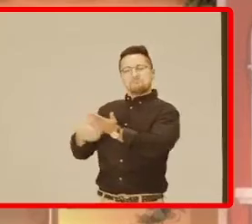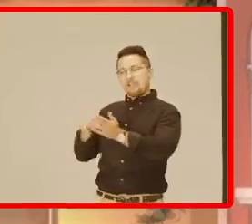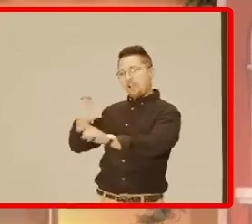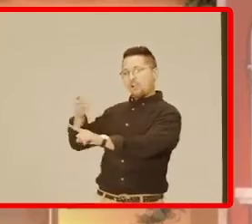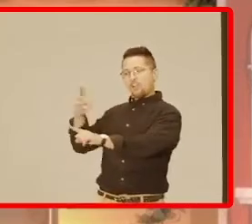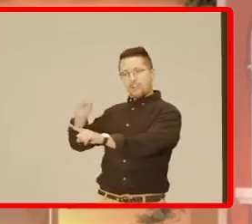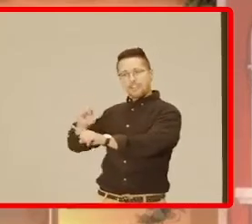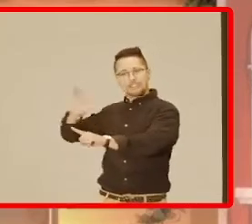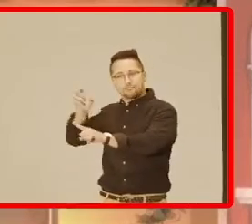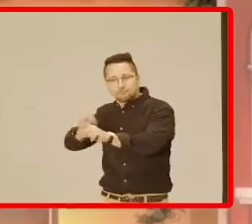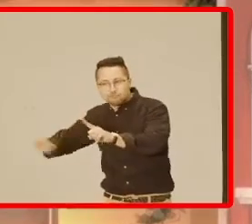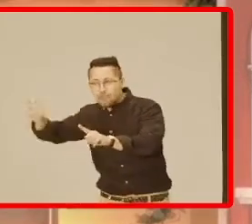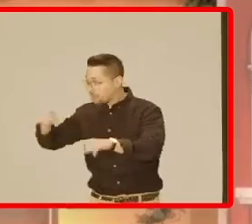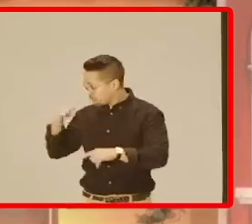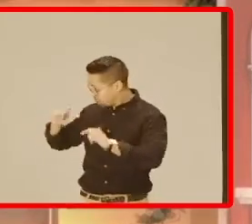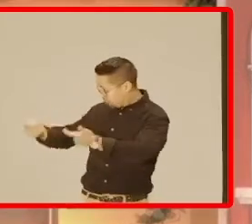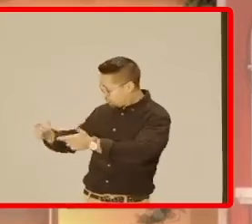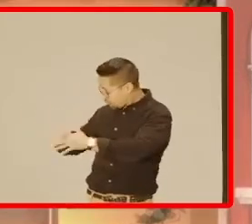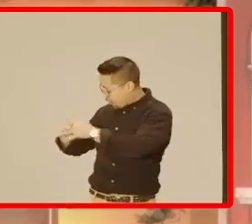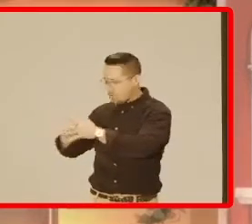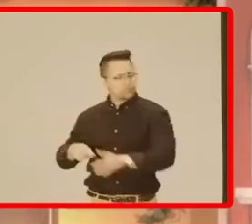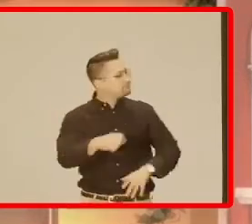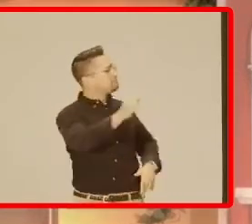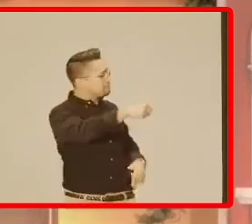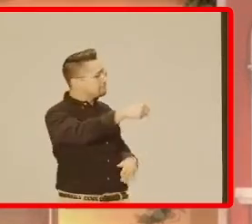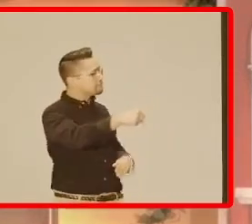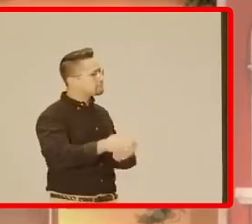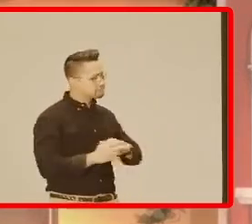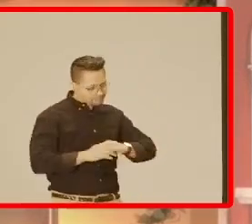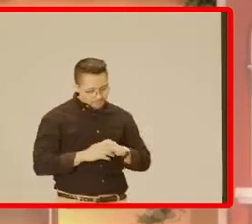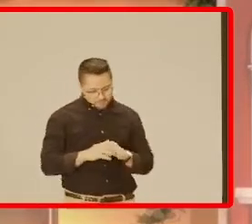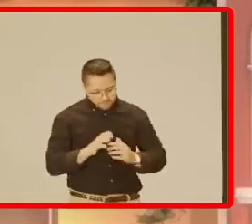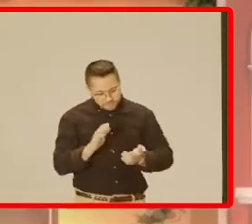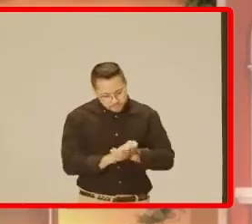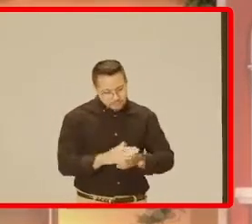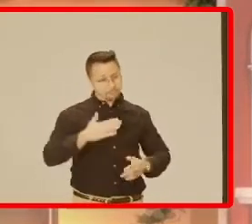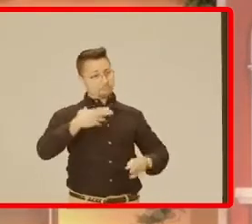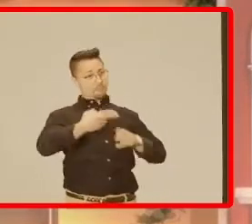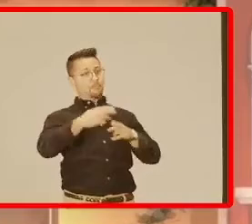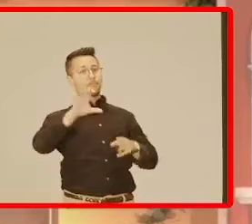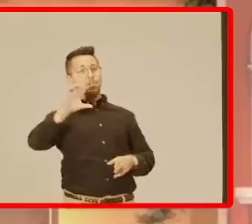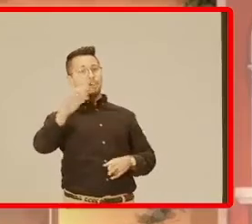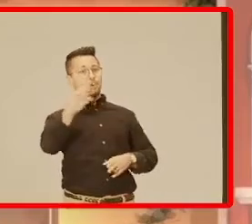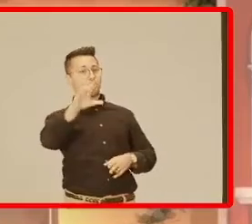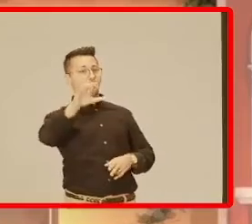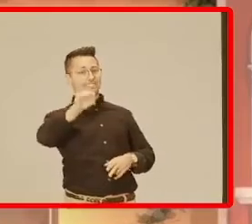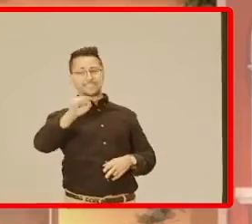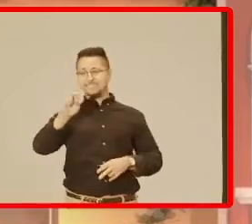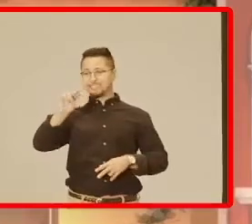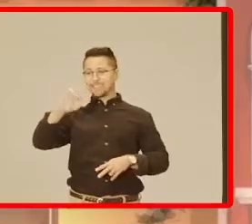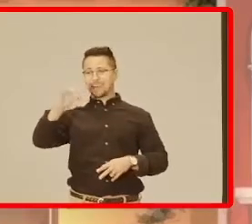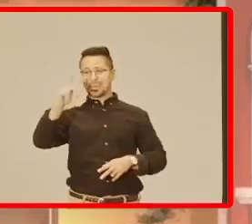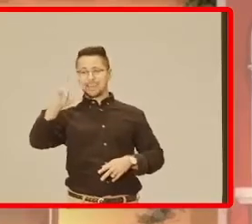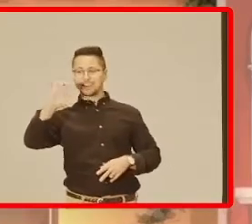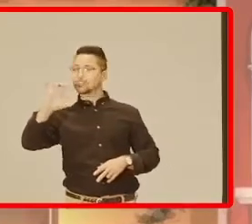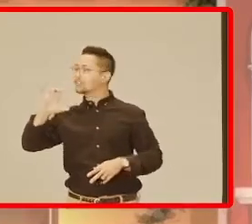first, introduce yourself? Yeah. Go ahead. My name is Chris Nikic. And I'm Nick